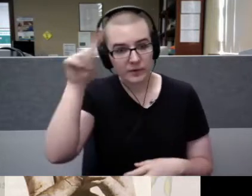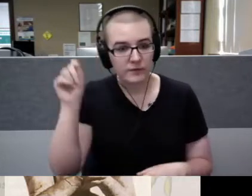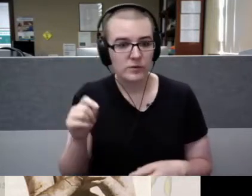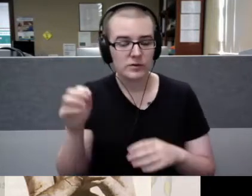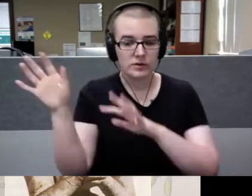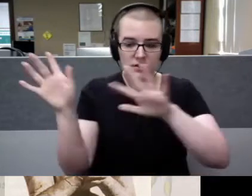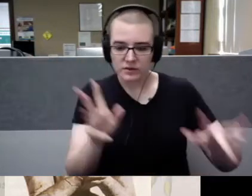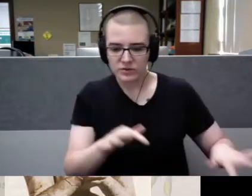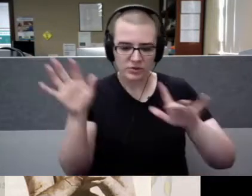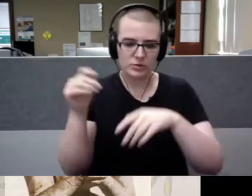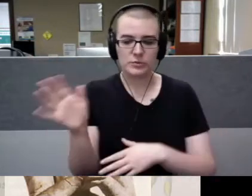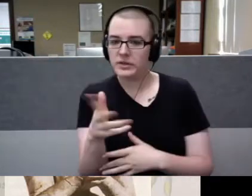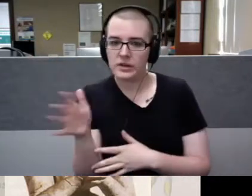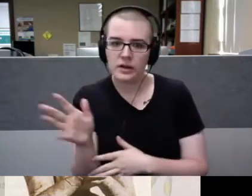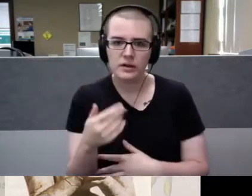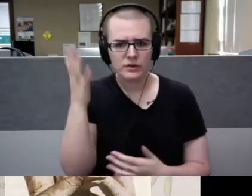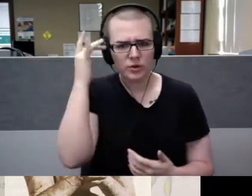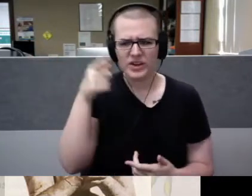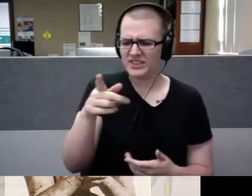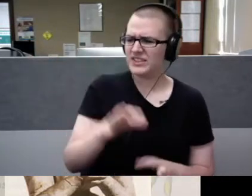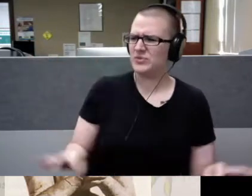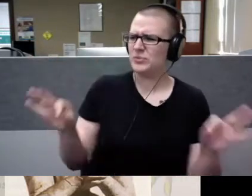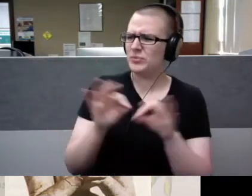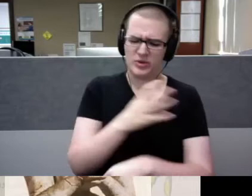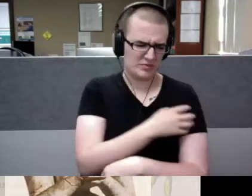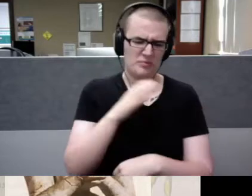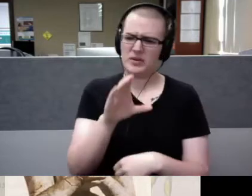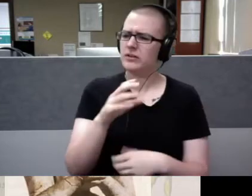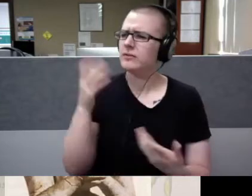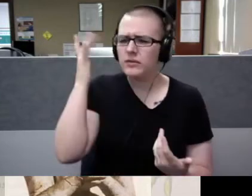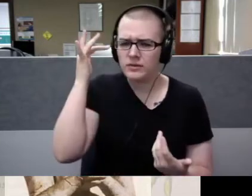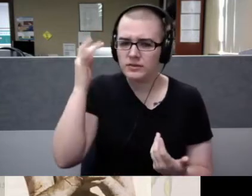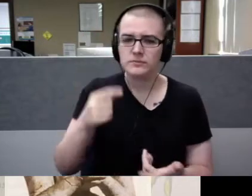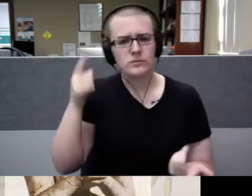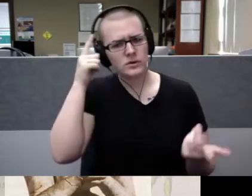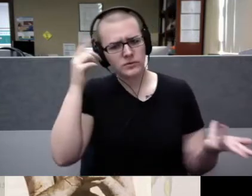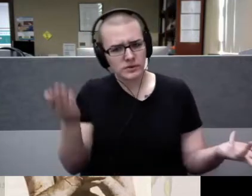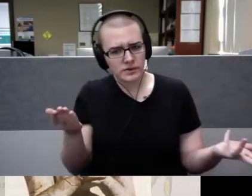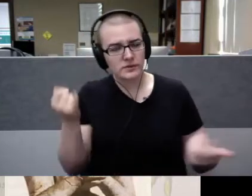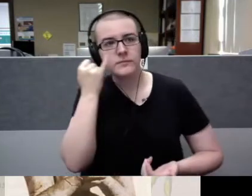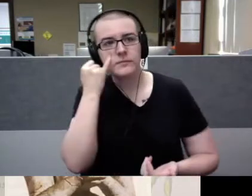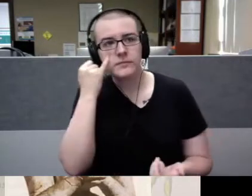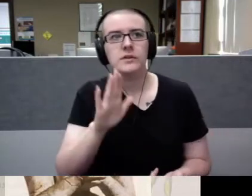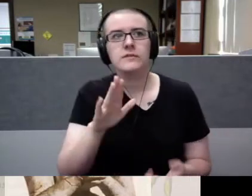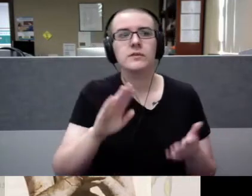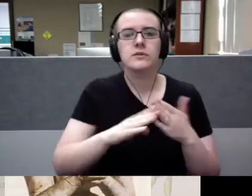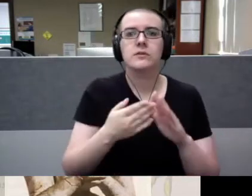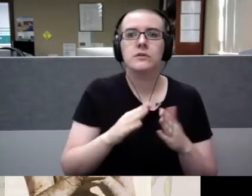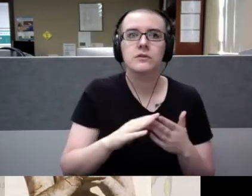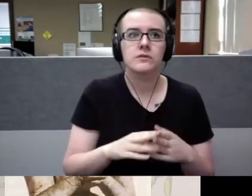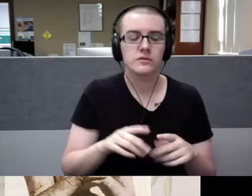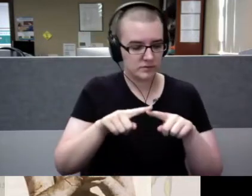god for Mesopotamia? Think about this. If your entire civilization relies on the food that you